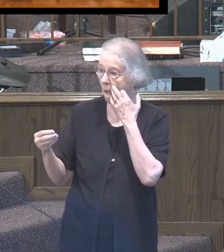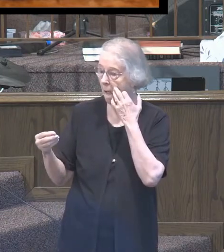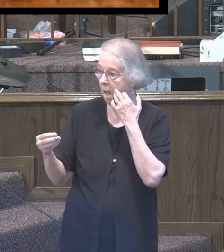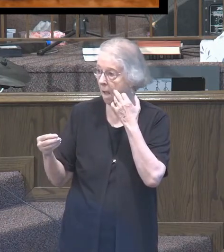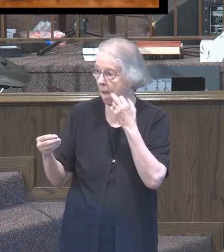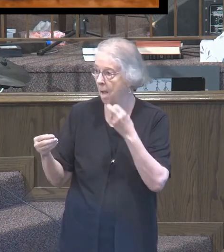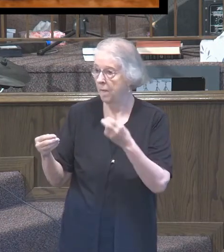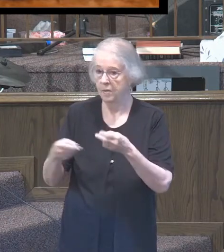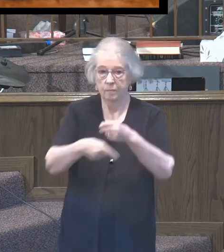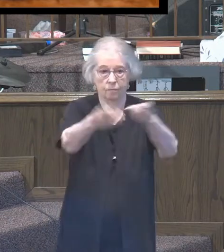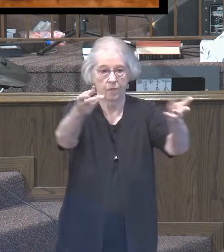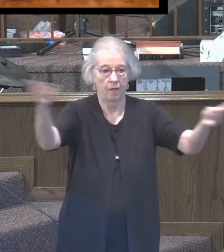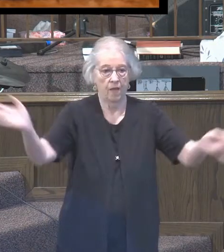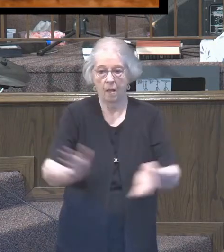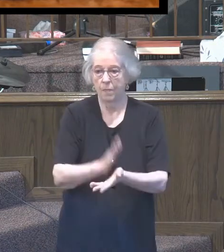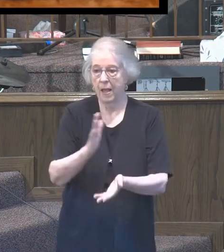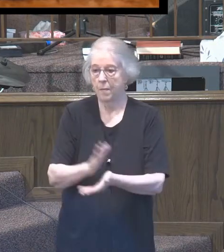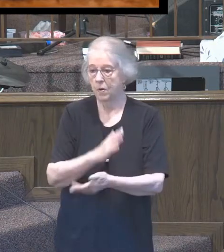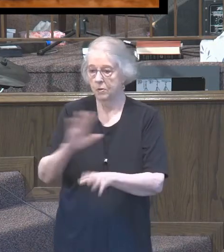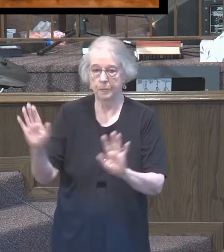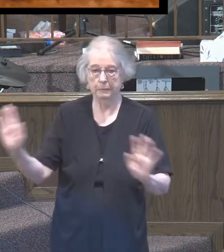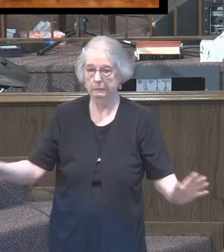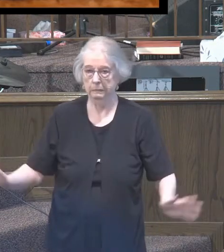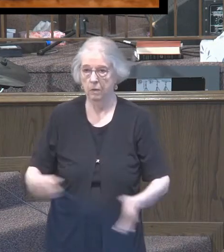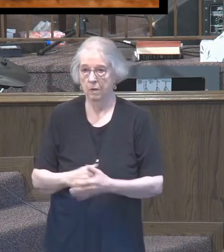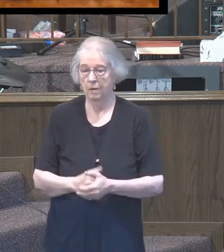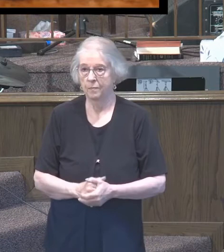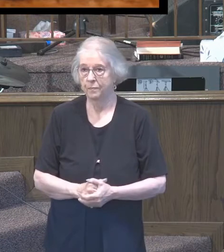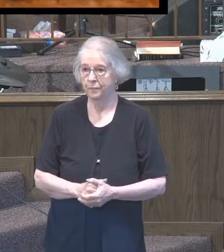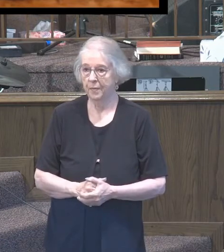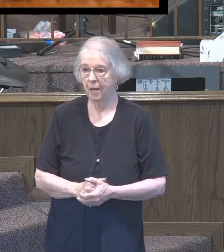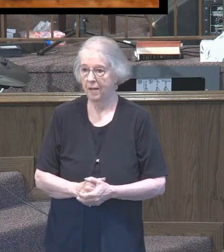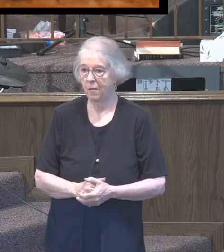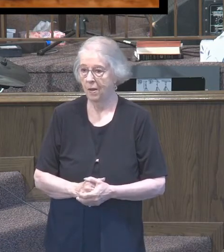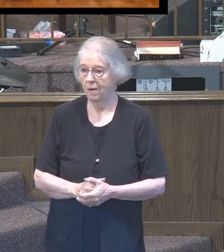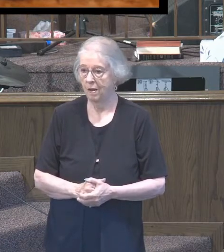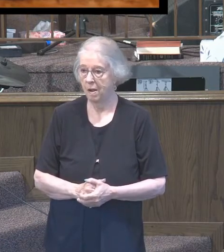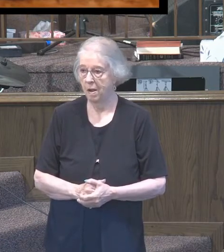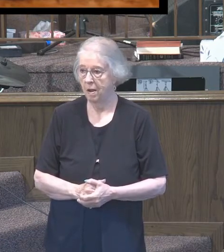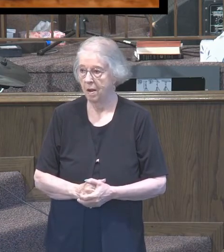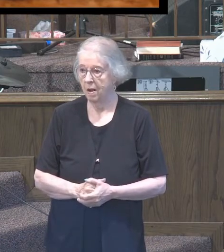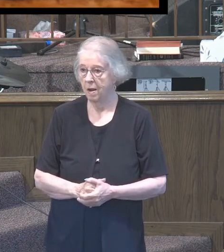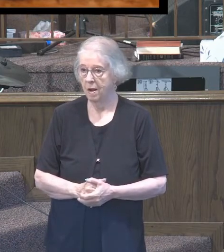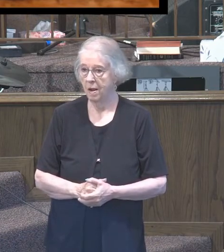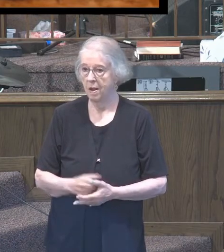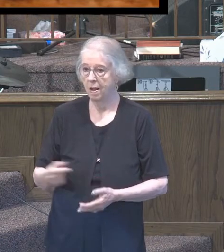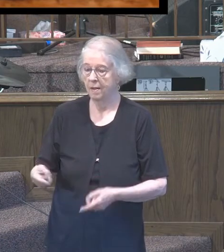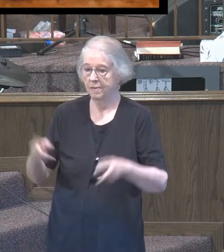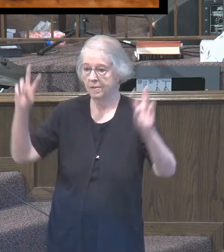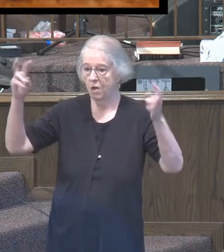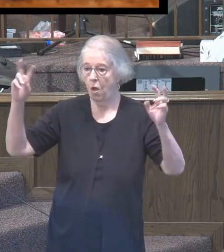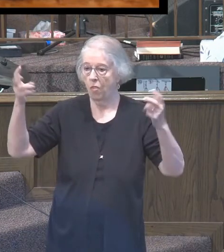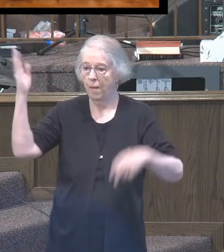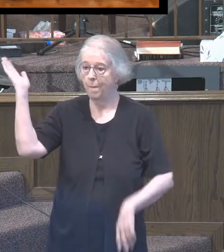Message translation of the Sermon on the Mount. So any Bible that's in the pew or that you may have, unless it's the